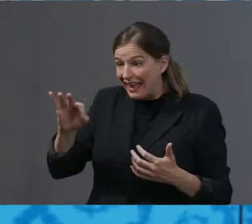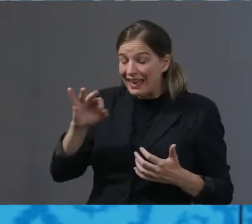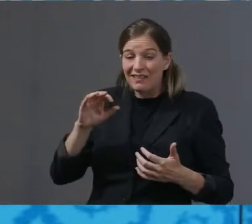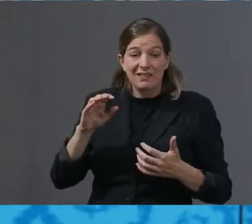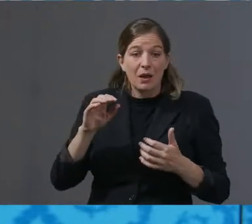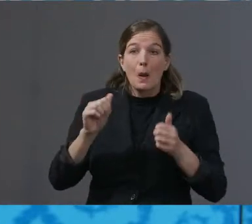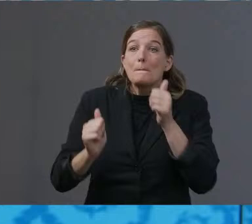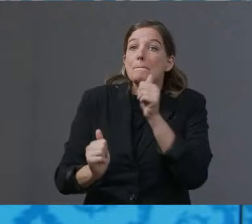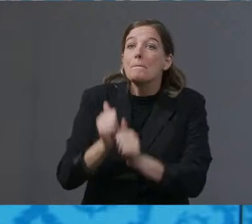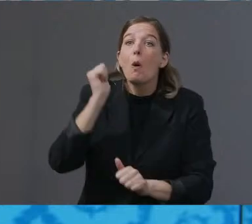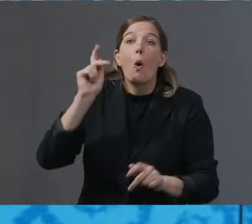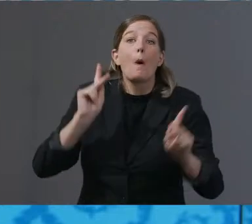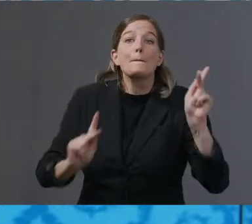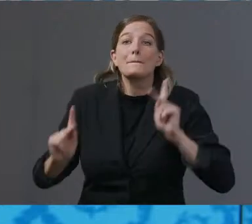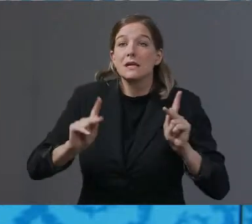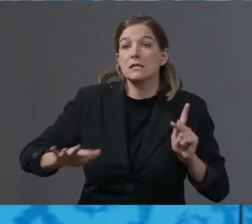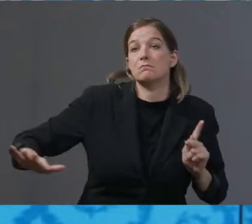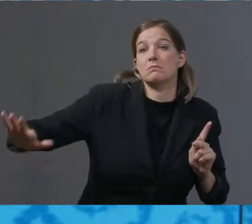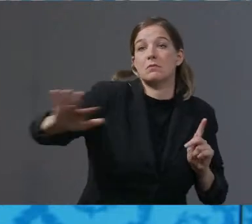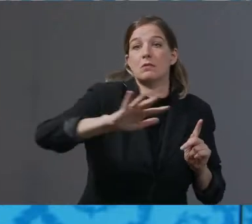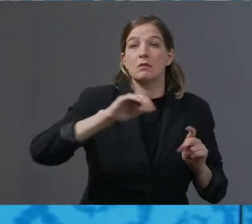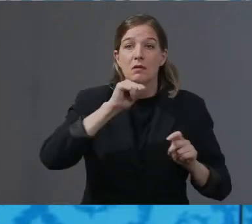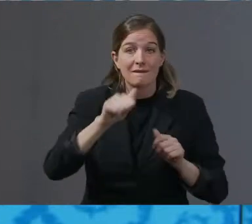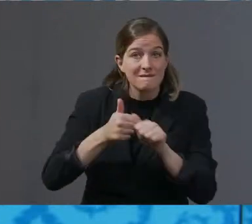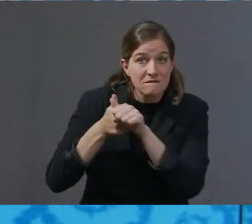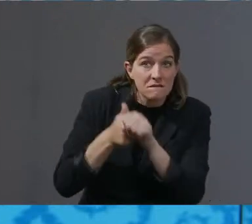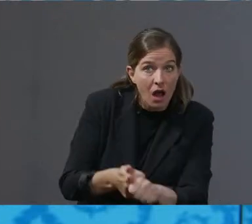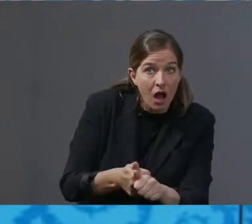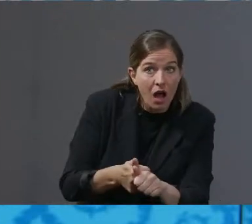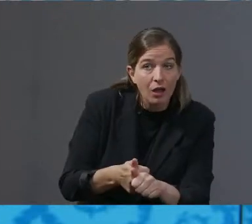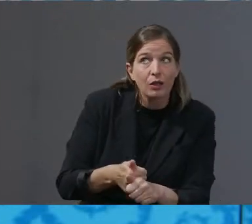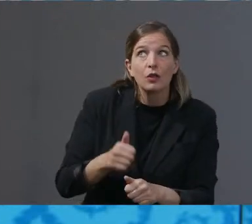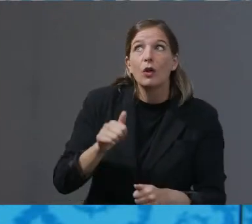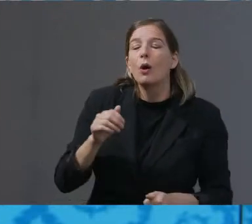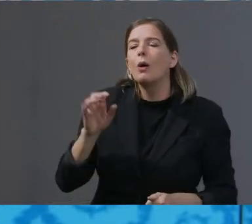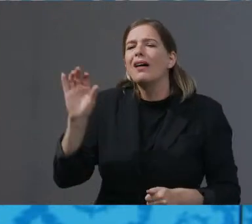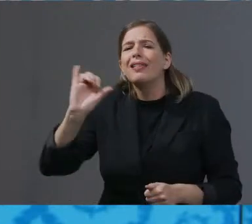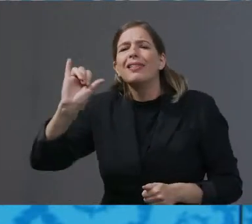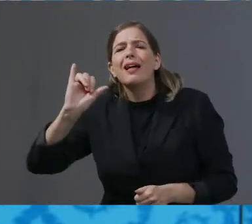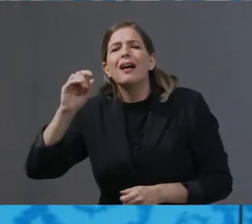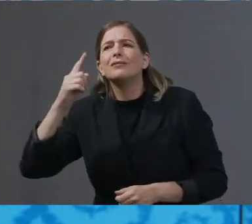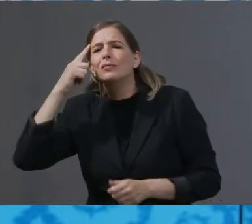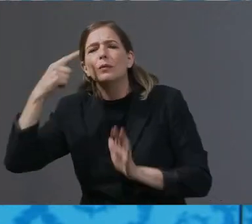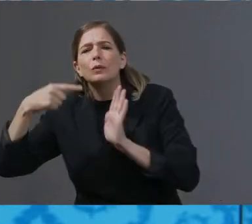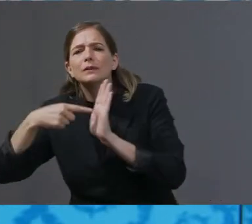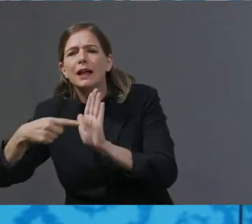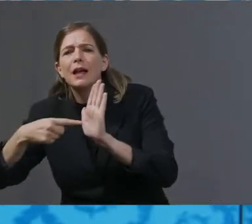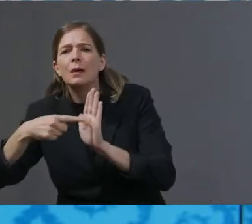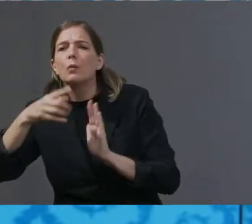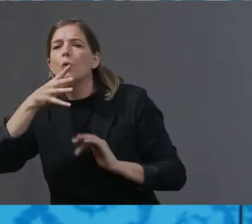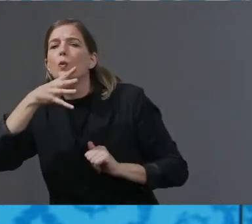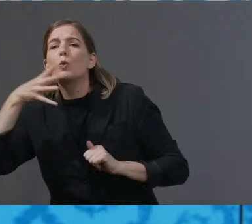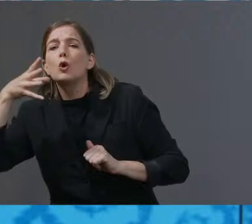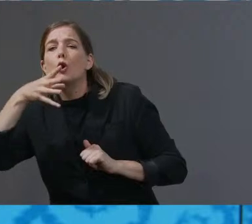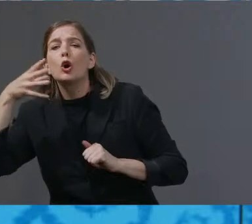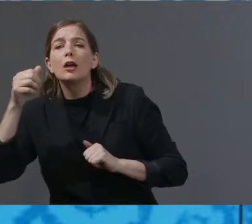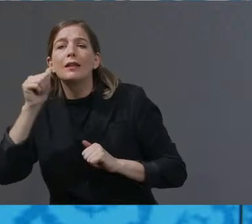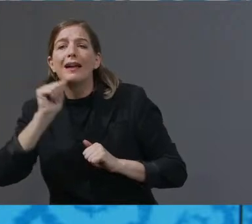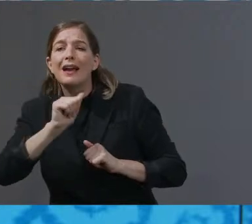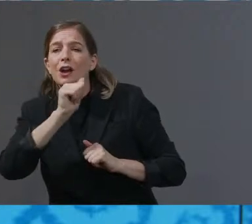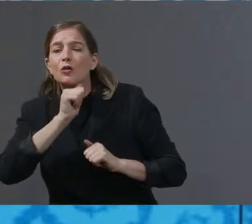you look in parts of our state, especially rural Arizona in many of these places, there's very